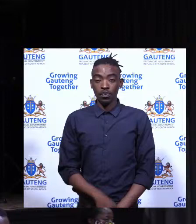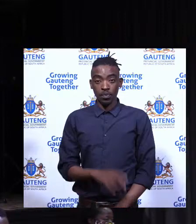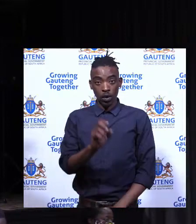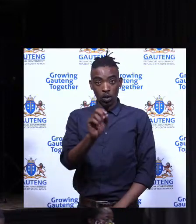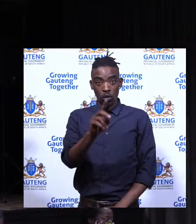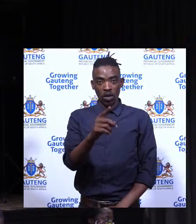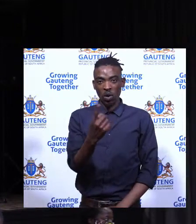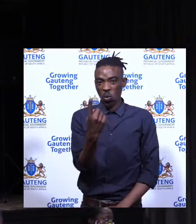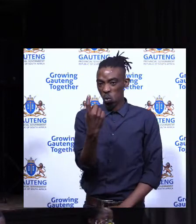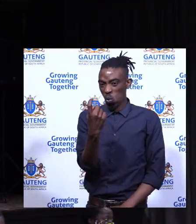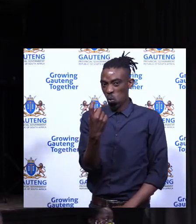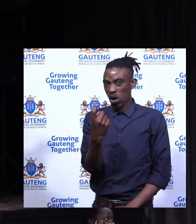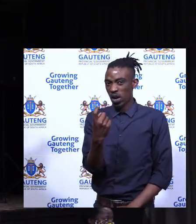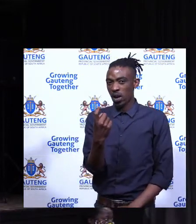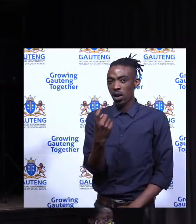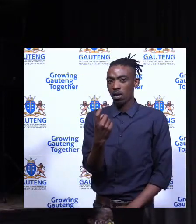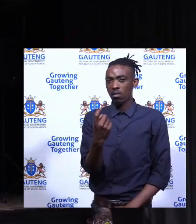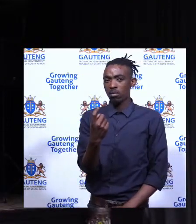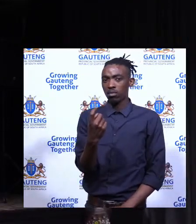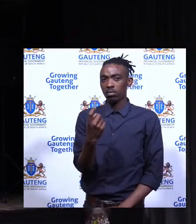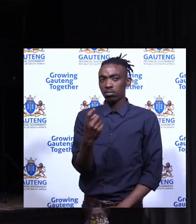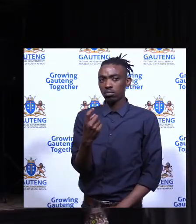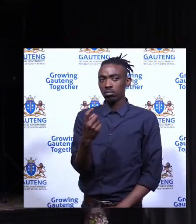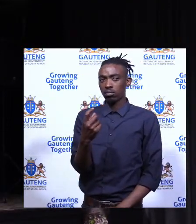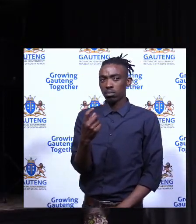Okay, I think there's one from